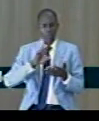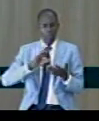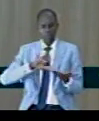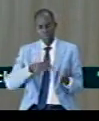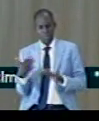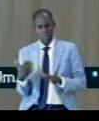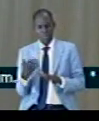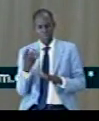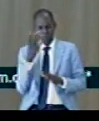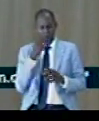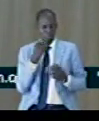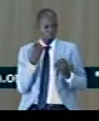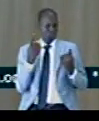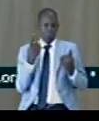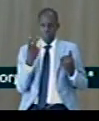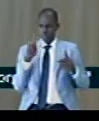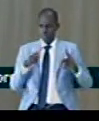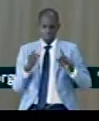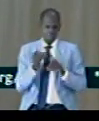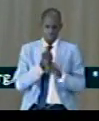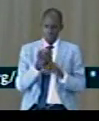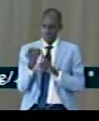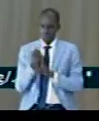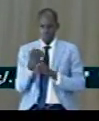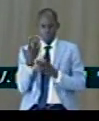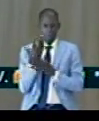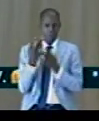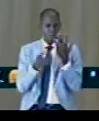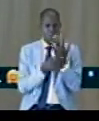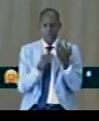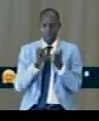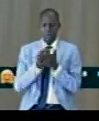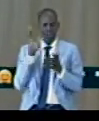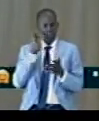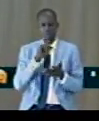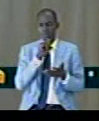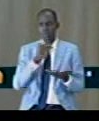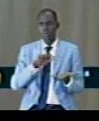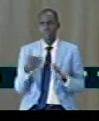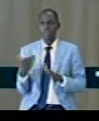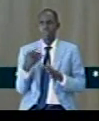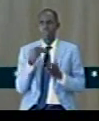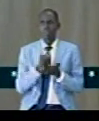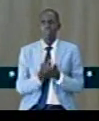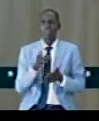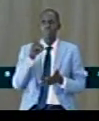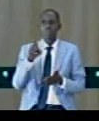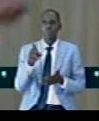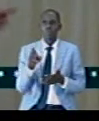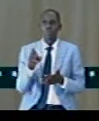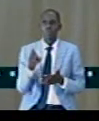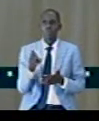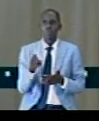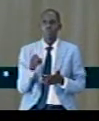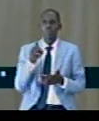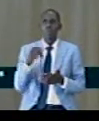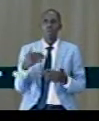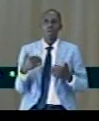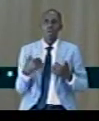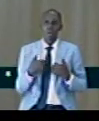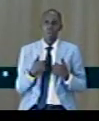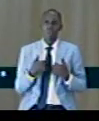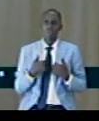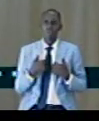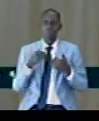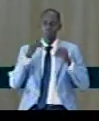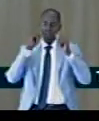what is really happening? They said that you have been dead, not dead, that you have been fainted for